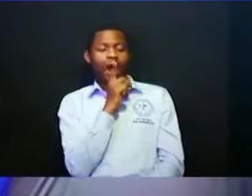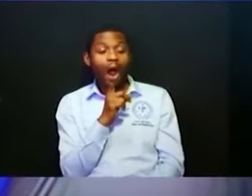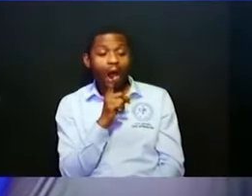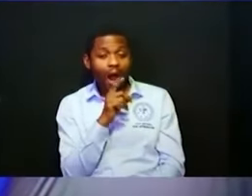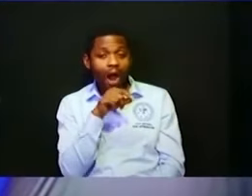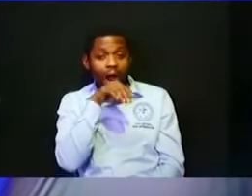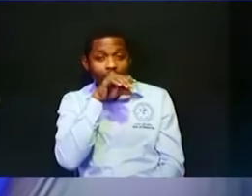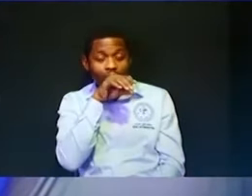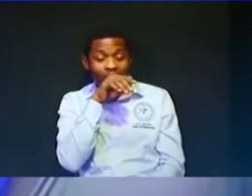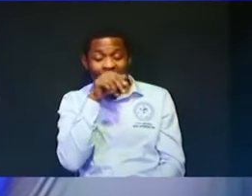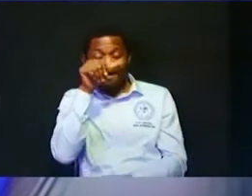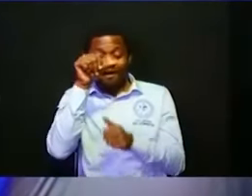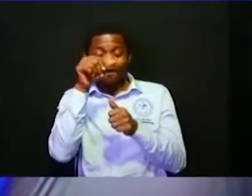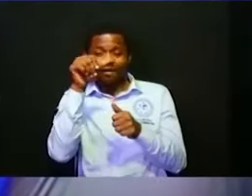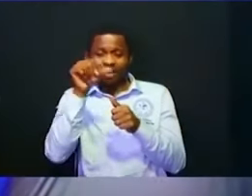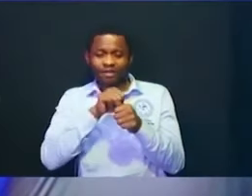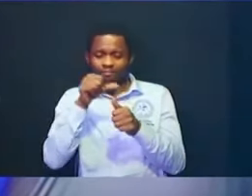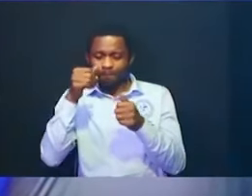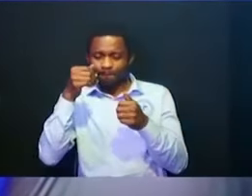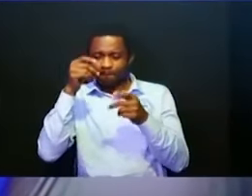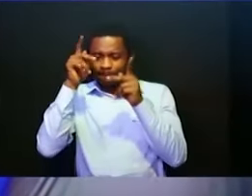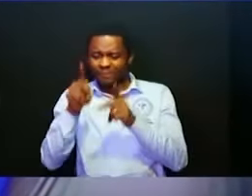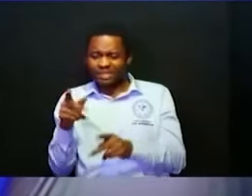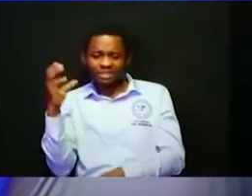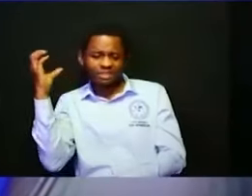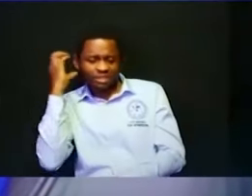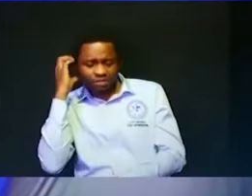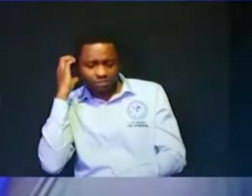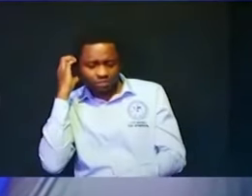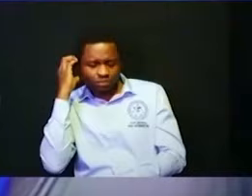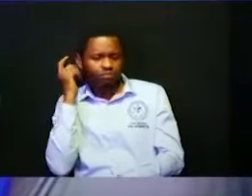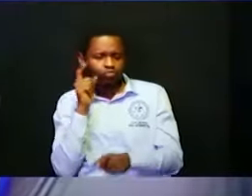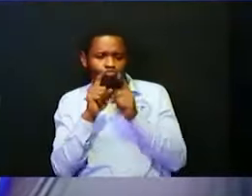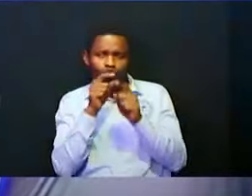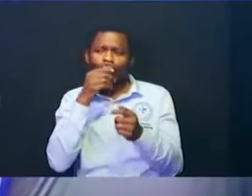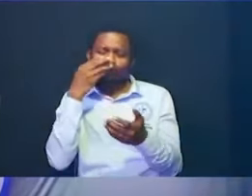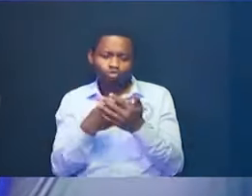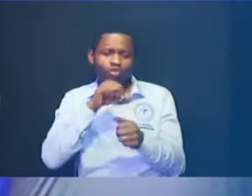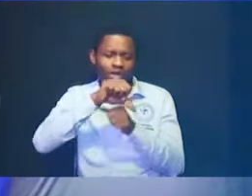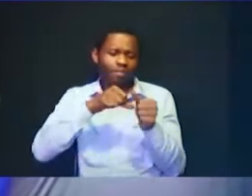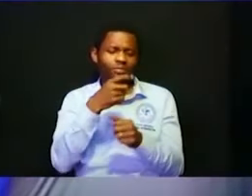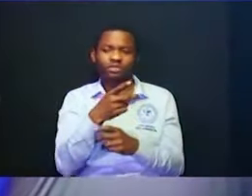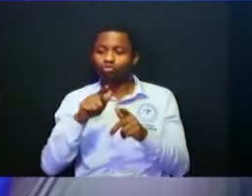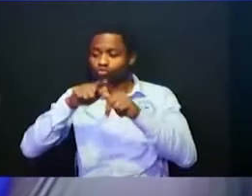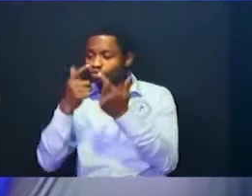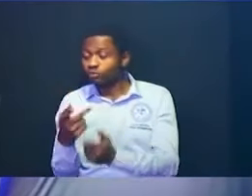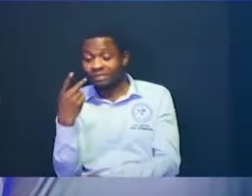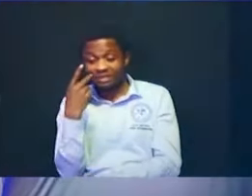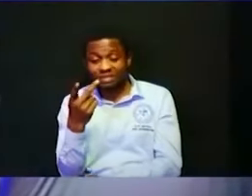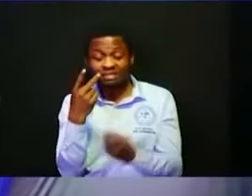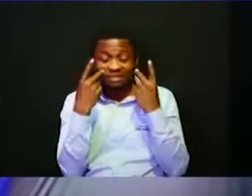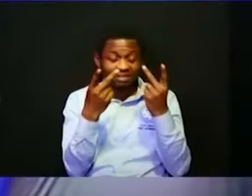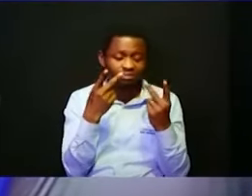Whoever heard me spoke well of me, and those who saw me commended me. Na asotia